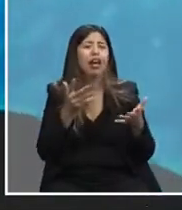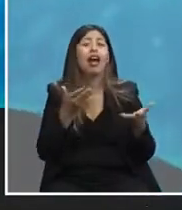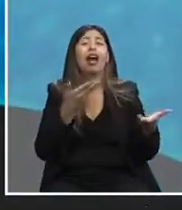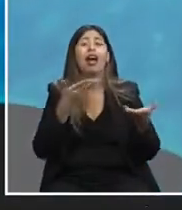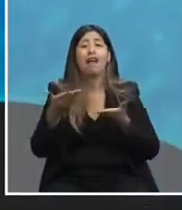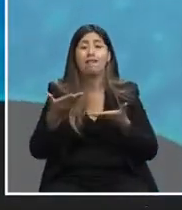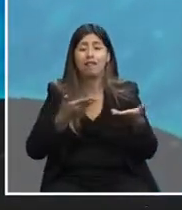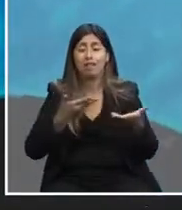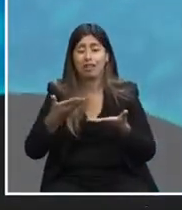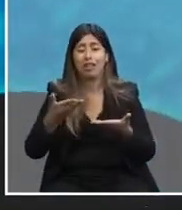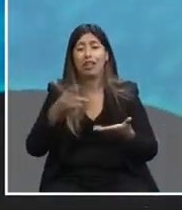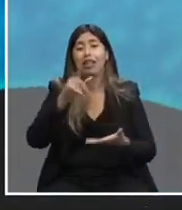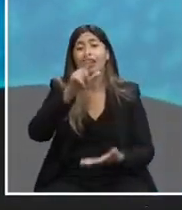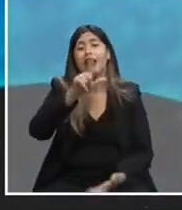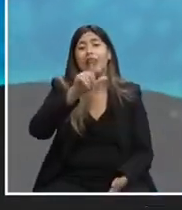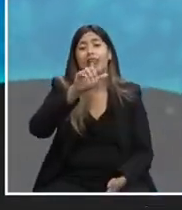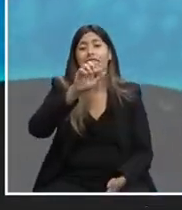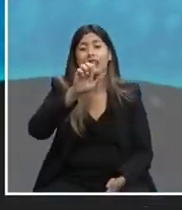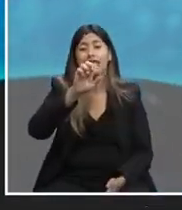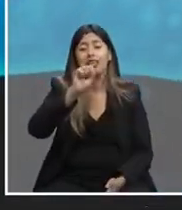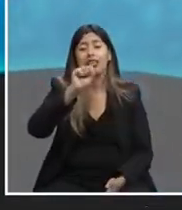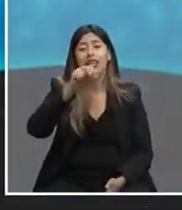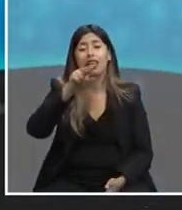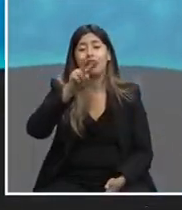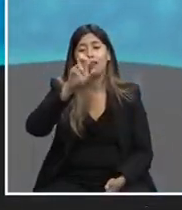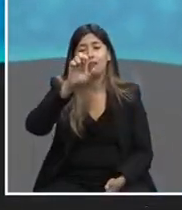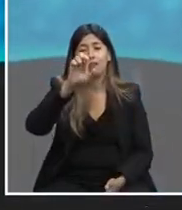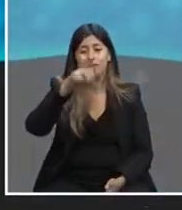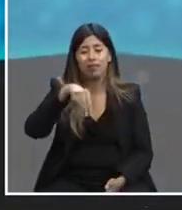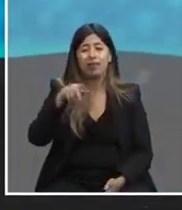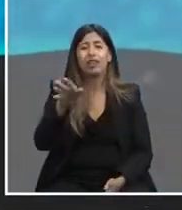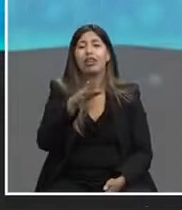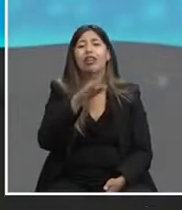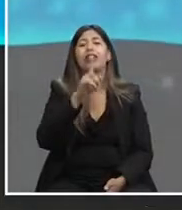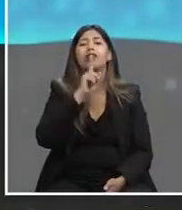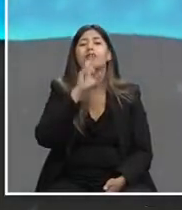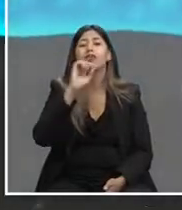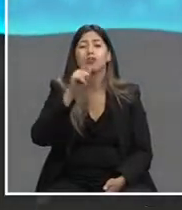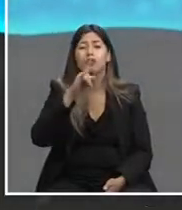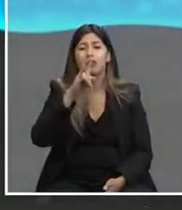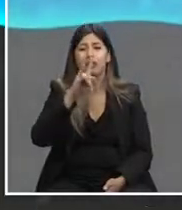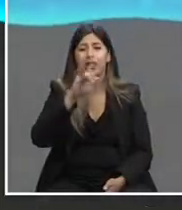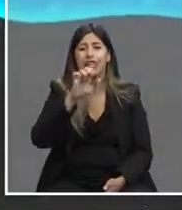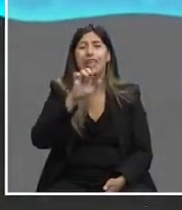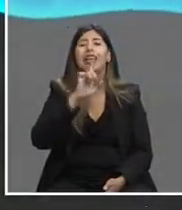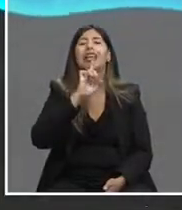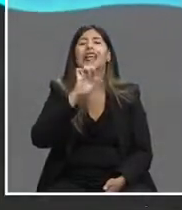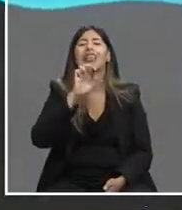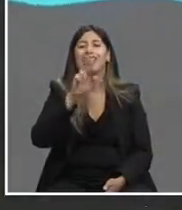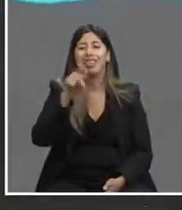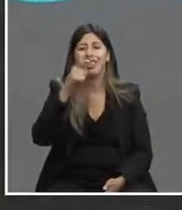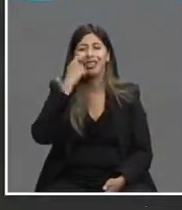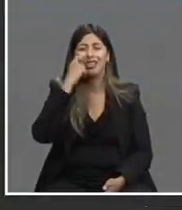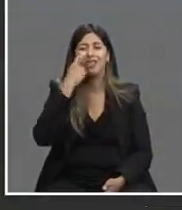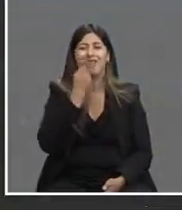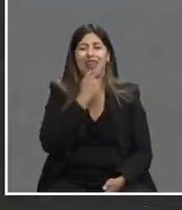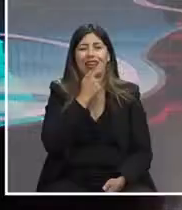good. It's a good aim. It's a good target. But what I'm talking to you is the obstacles to live